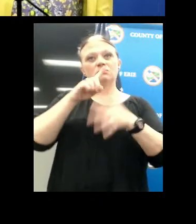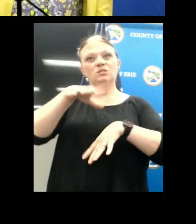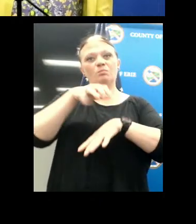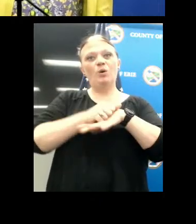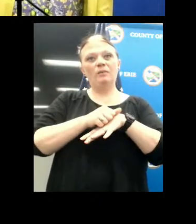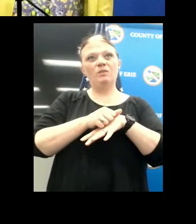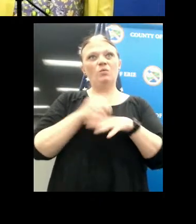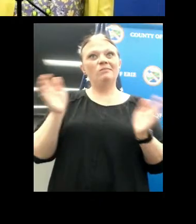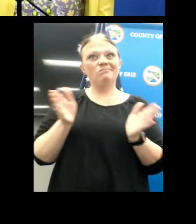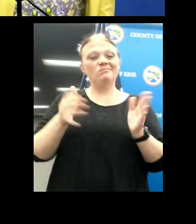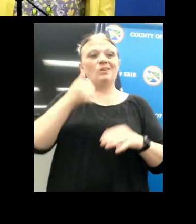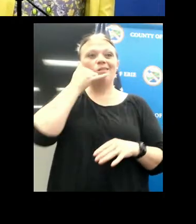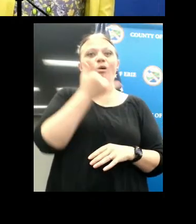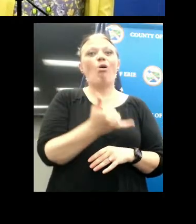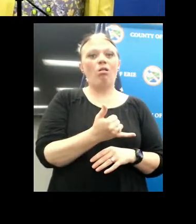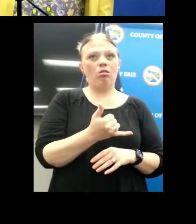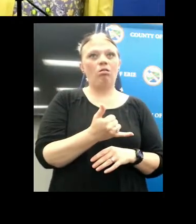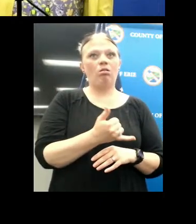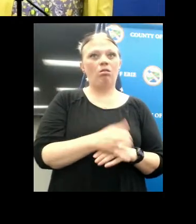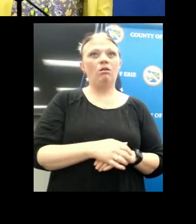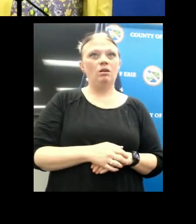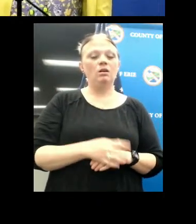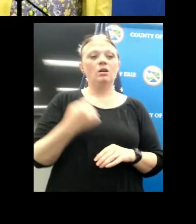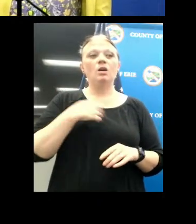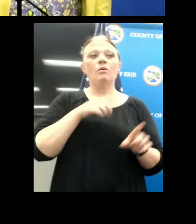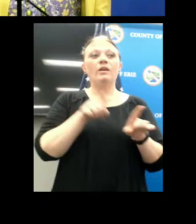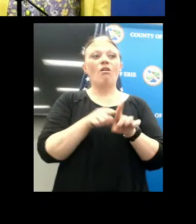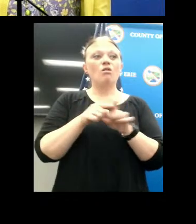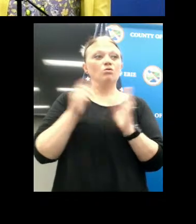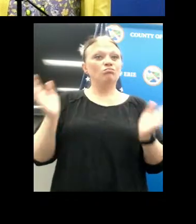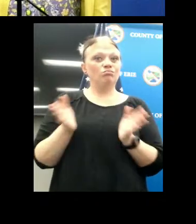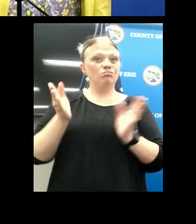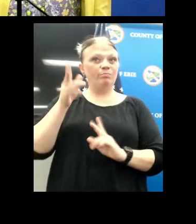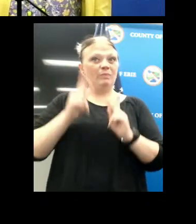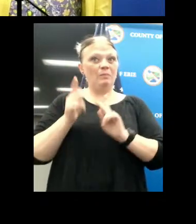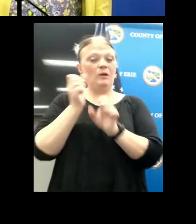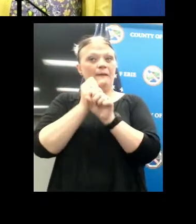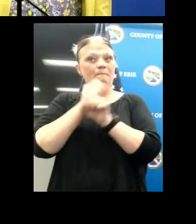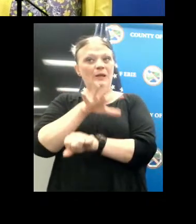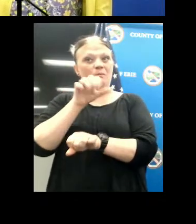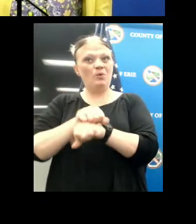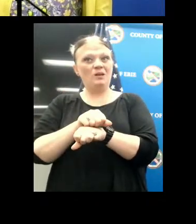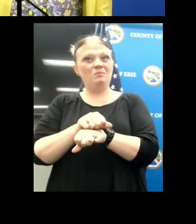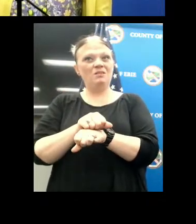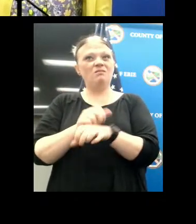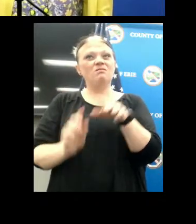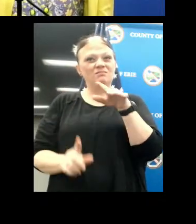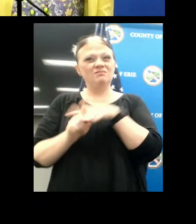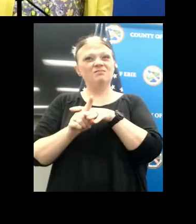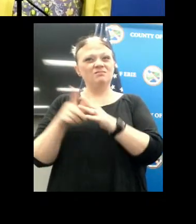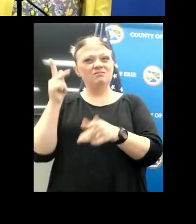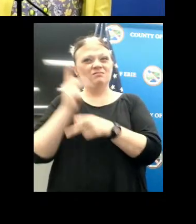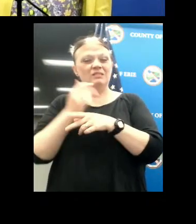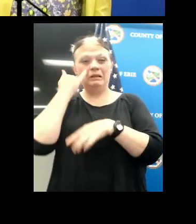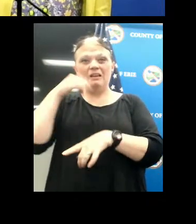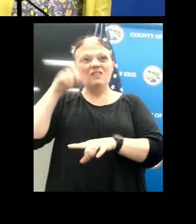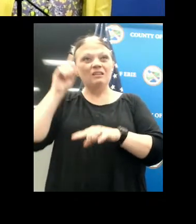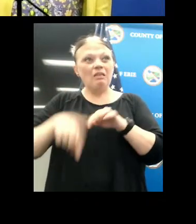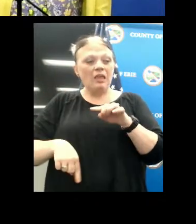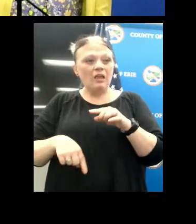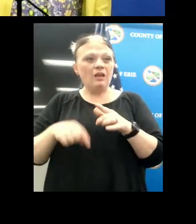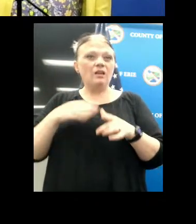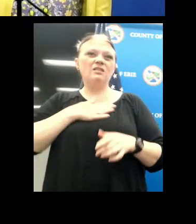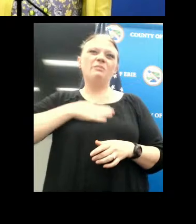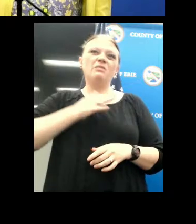really encourage people to call. And we also encourage people who make an appointment to keep that appointment. And if you can't make it for some